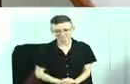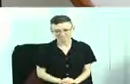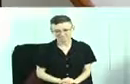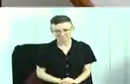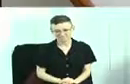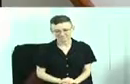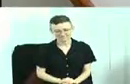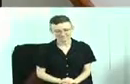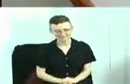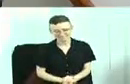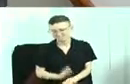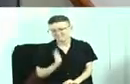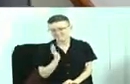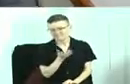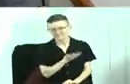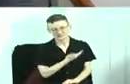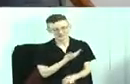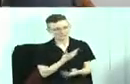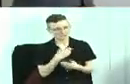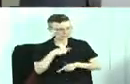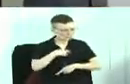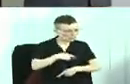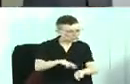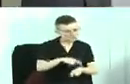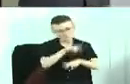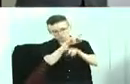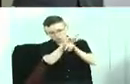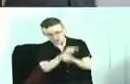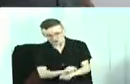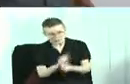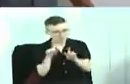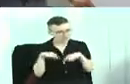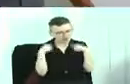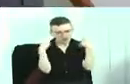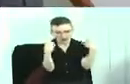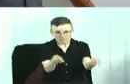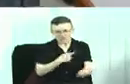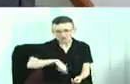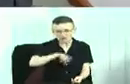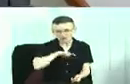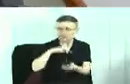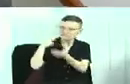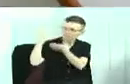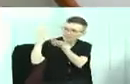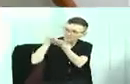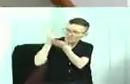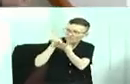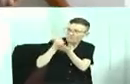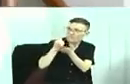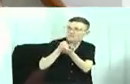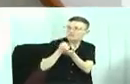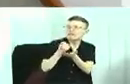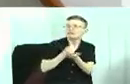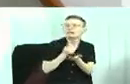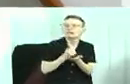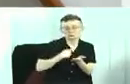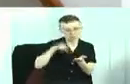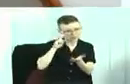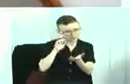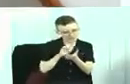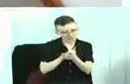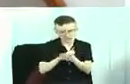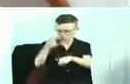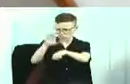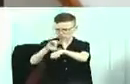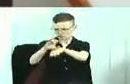Whatever traditions that we've grown up in, we've inherited all kinds of stories, all kinds of images, all kinds of things that we believe the church is supposed